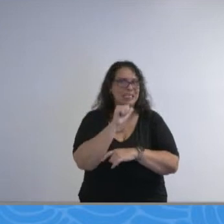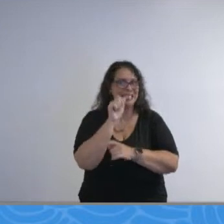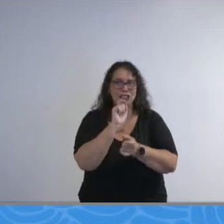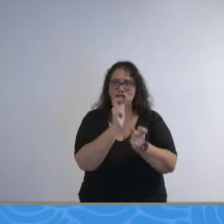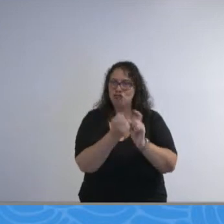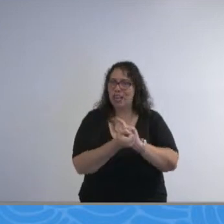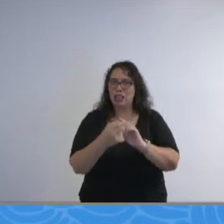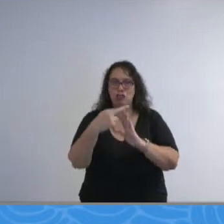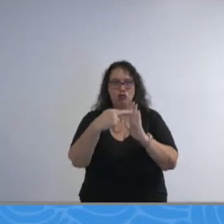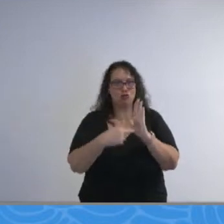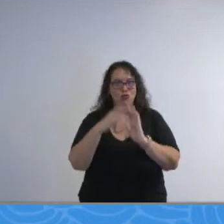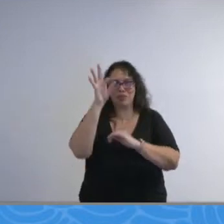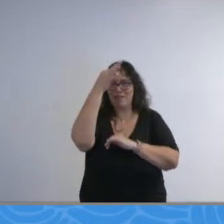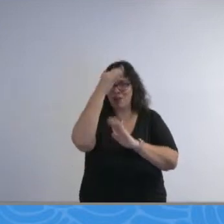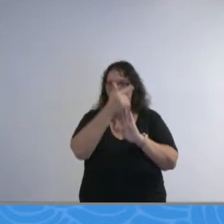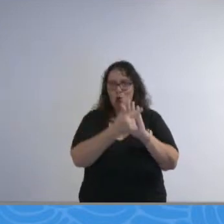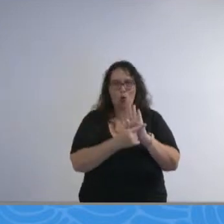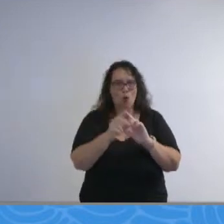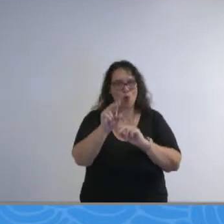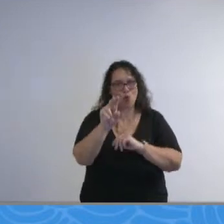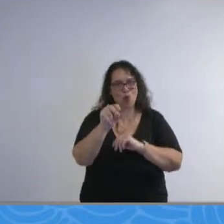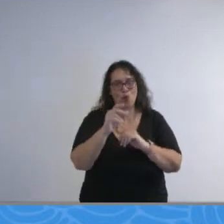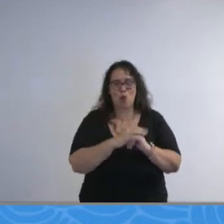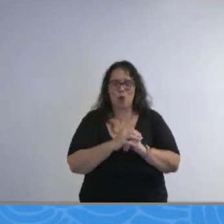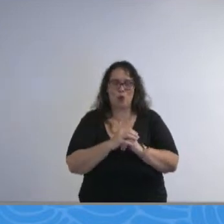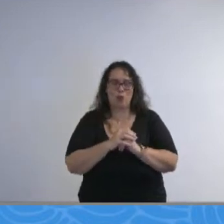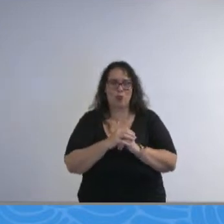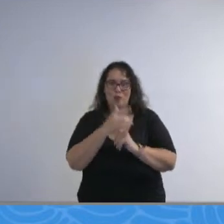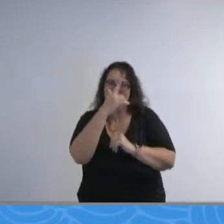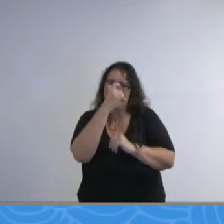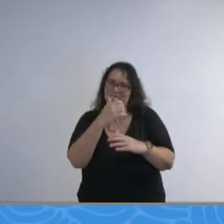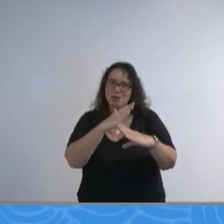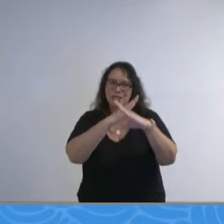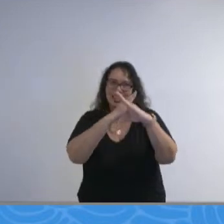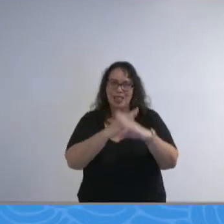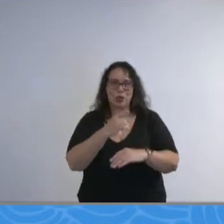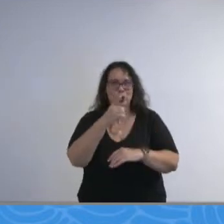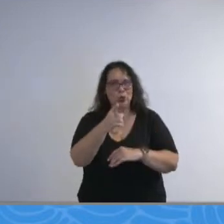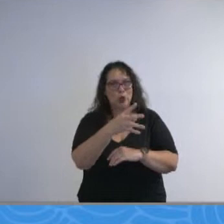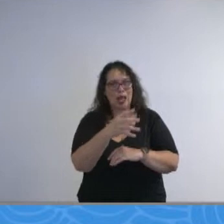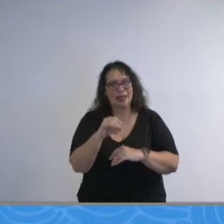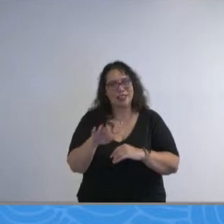change what the federal law says regarding protections for you and your child.